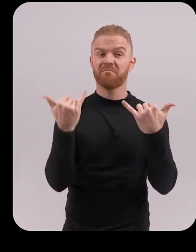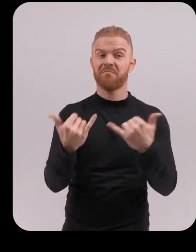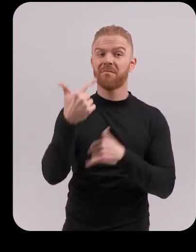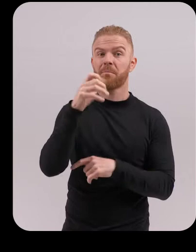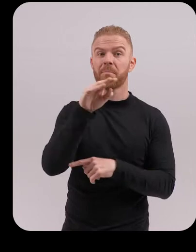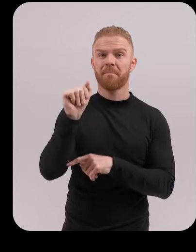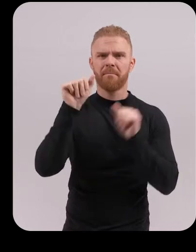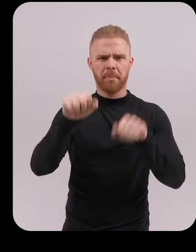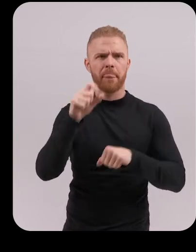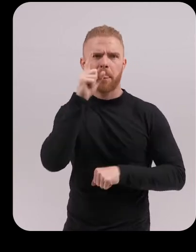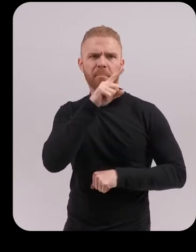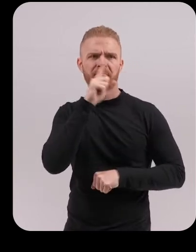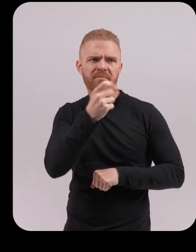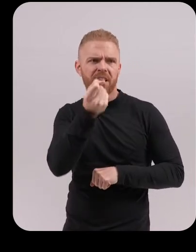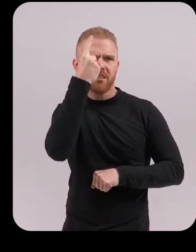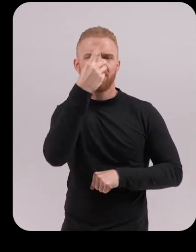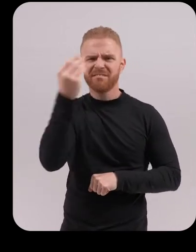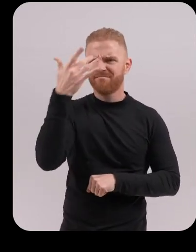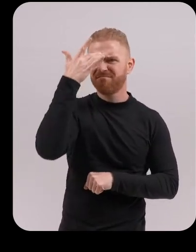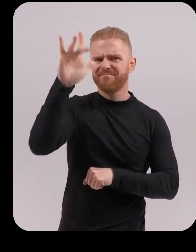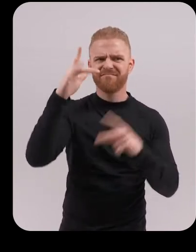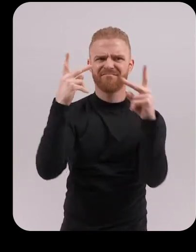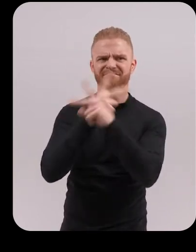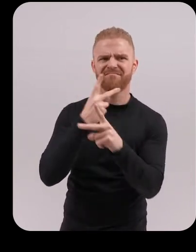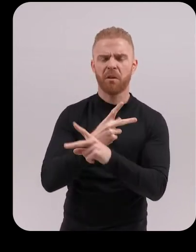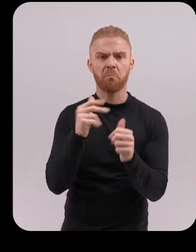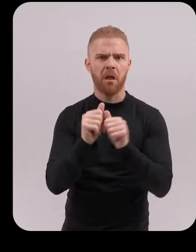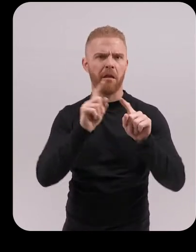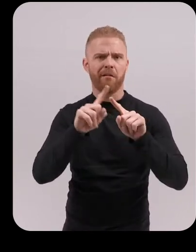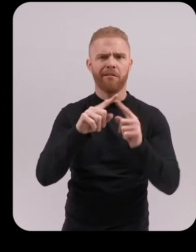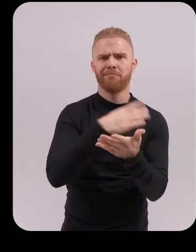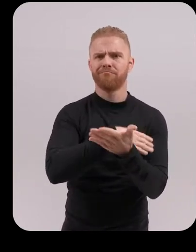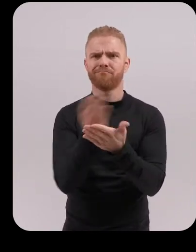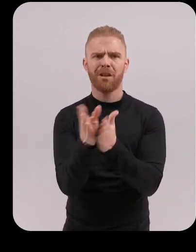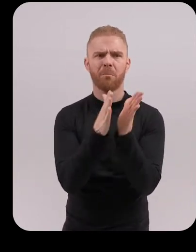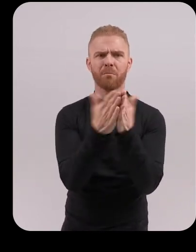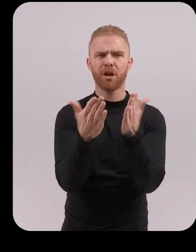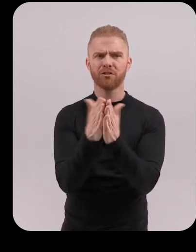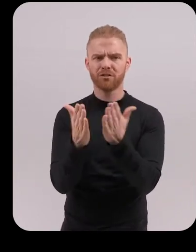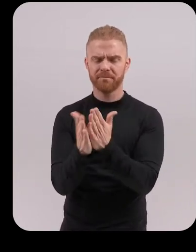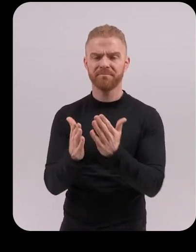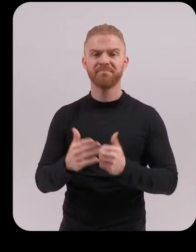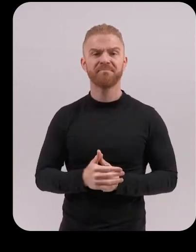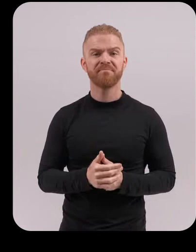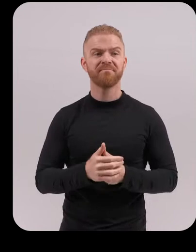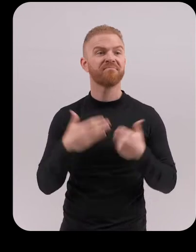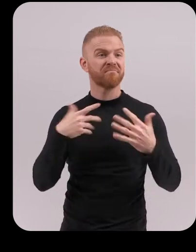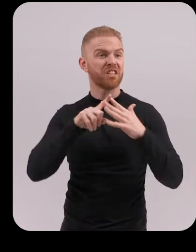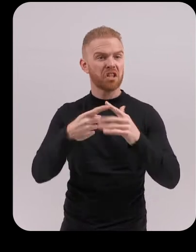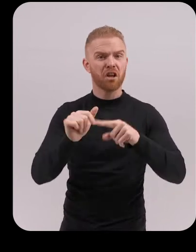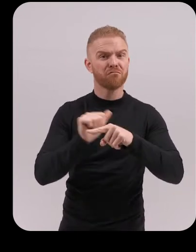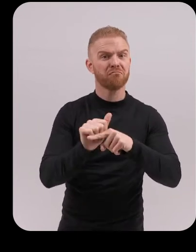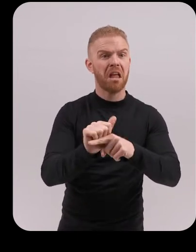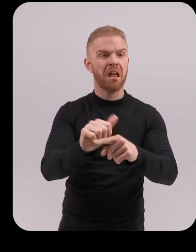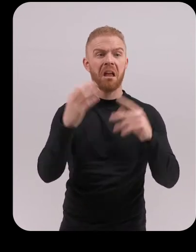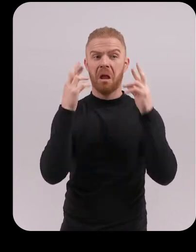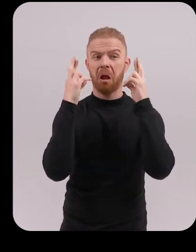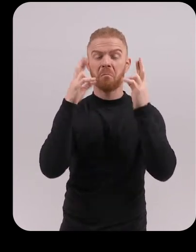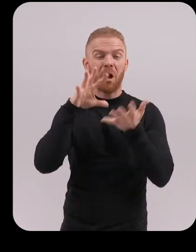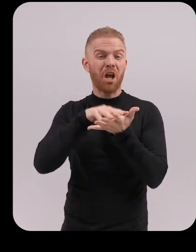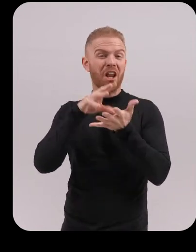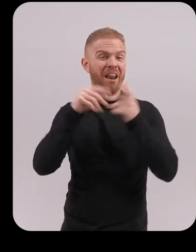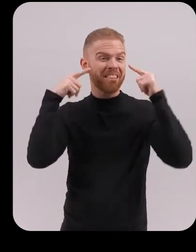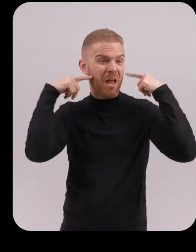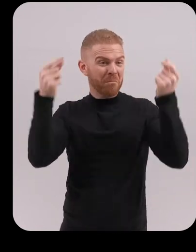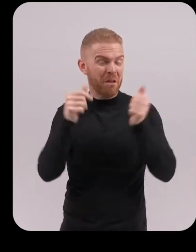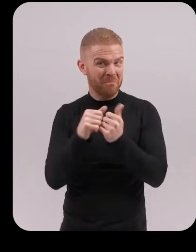artificially understand and intelligently reason across a diverse range of books. Let's start training this, and